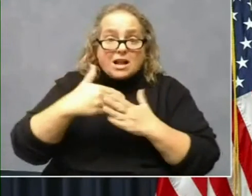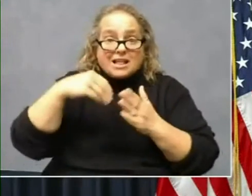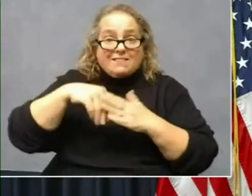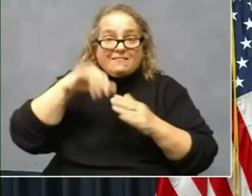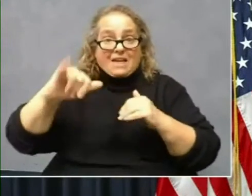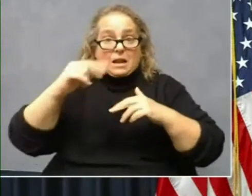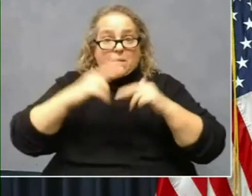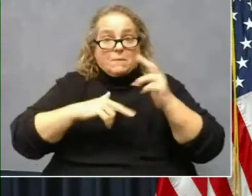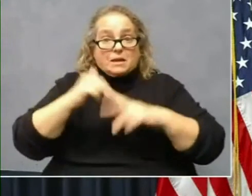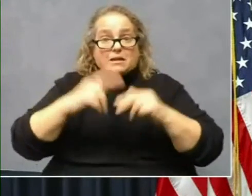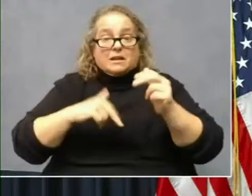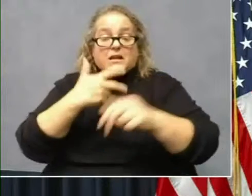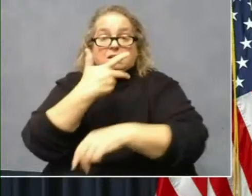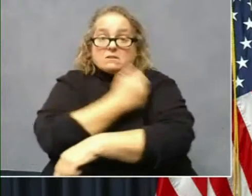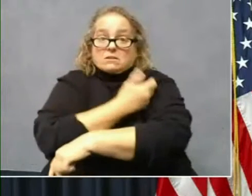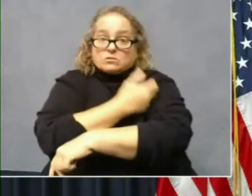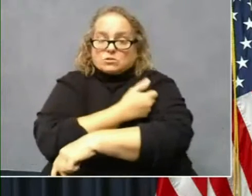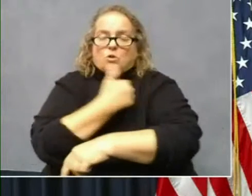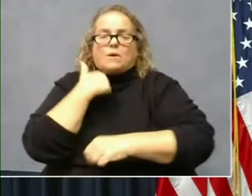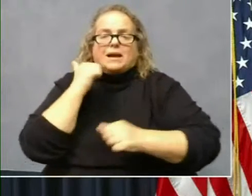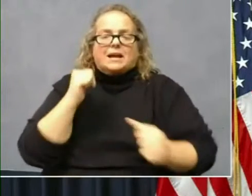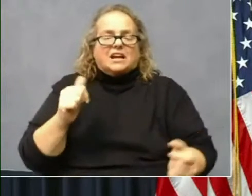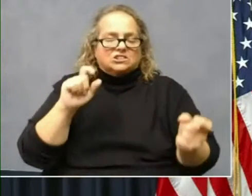possible, we can totally change the game